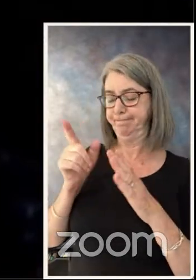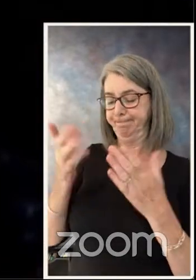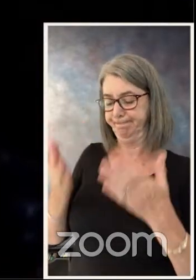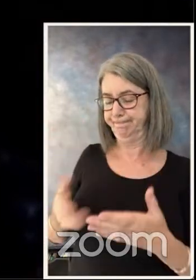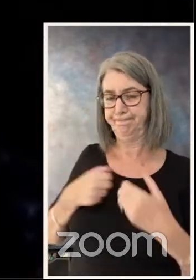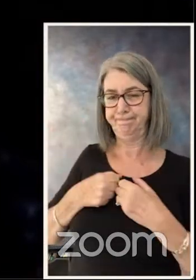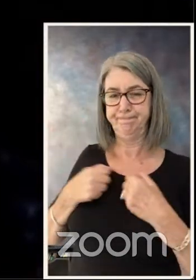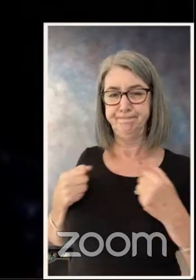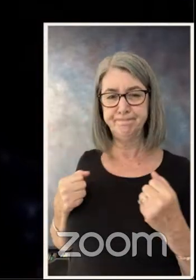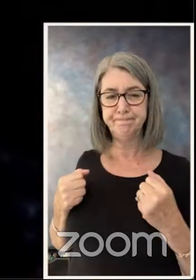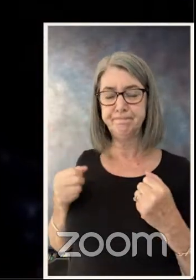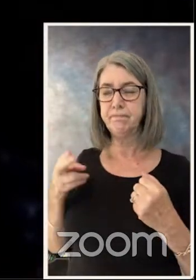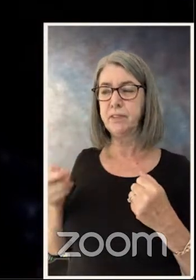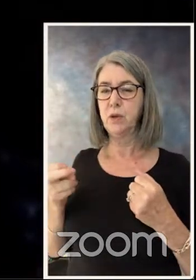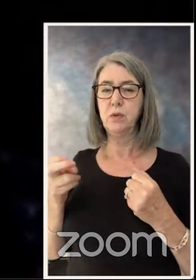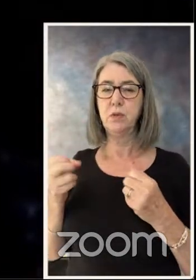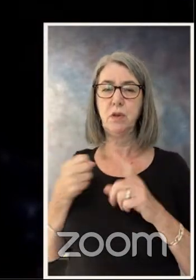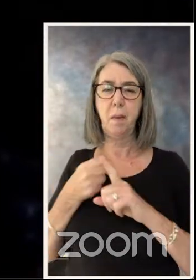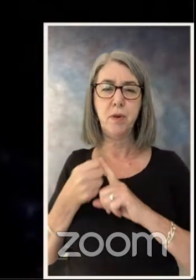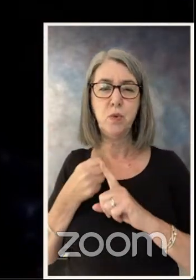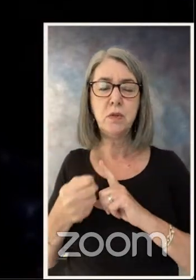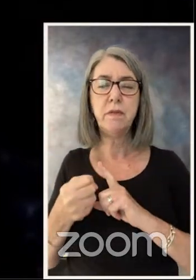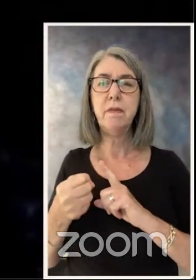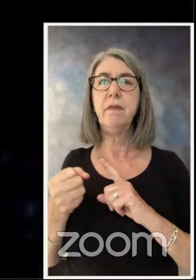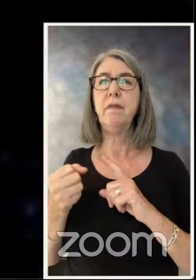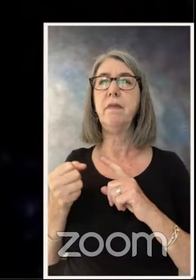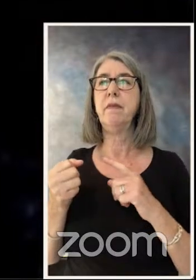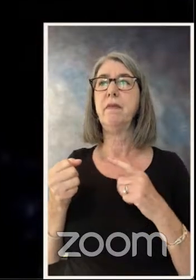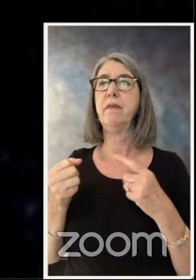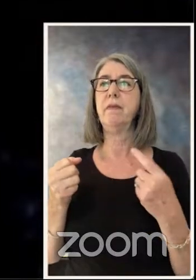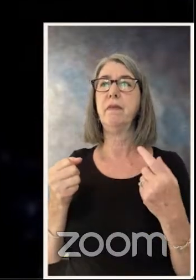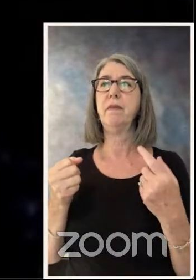colors. He was abusive. He was